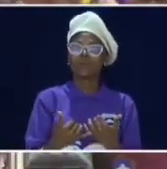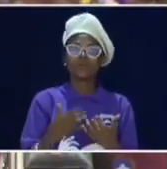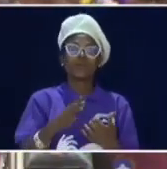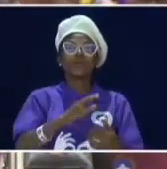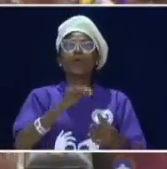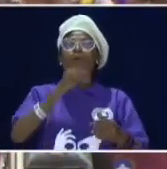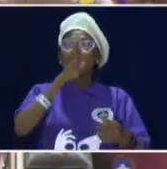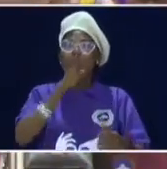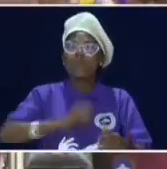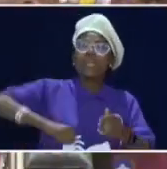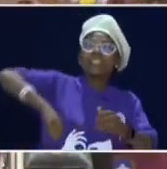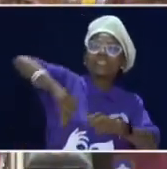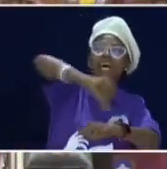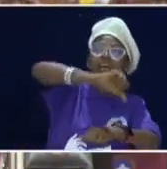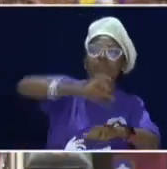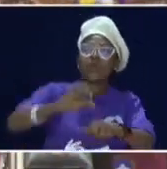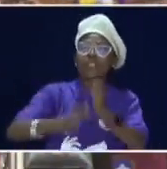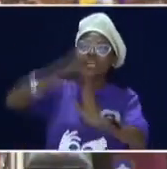saturated with